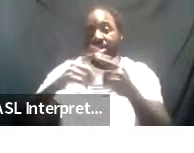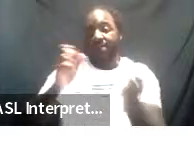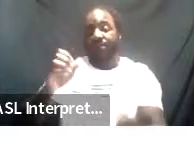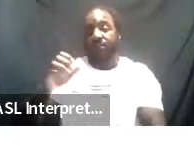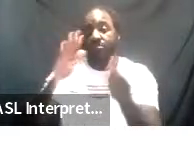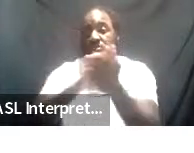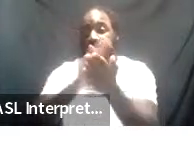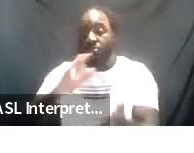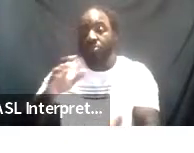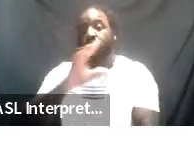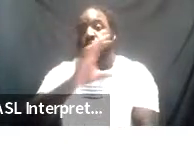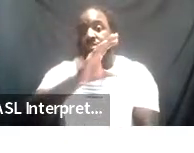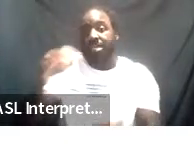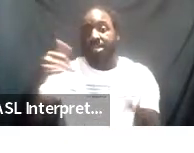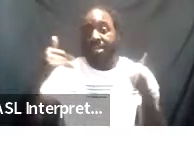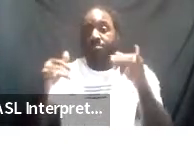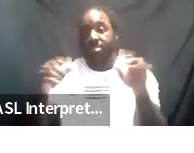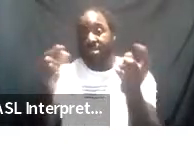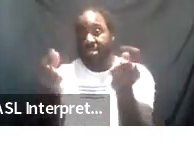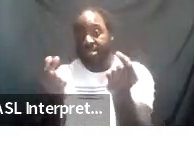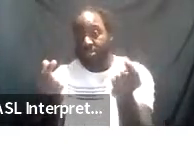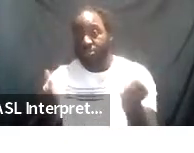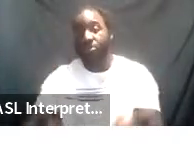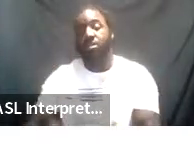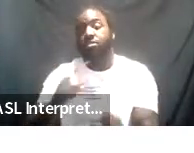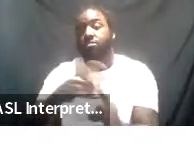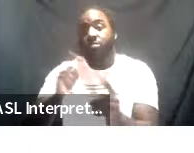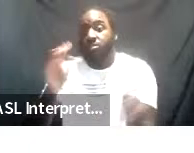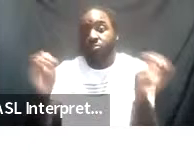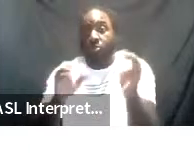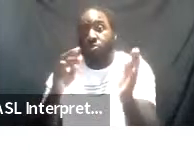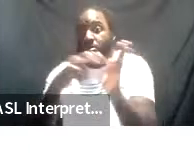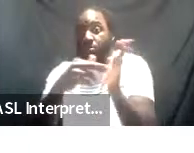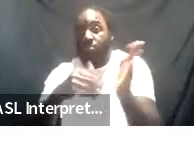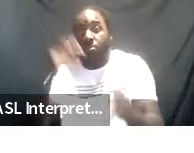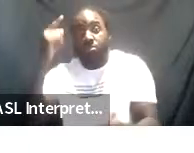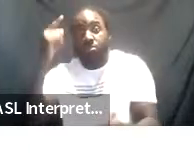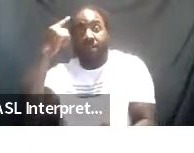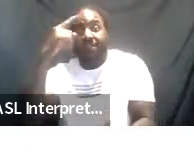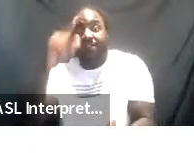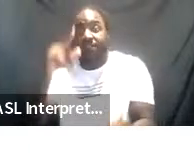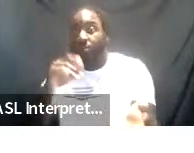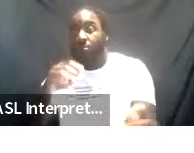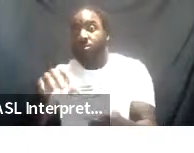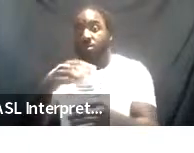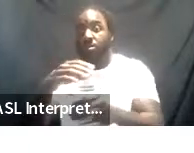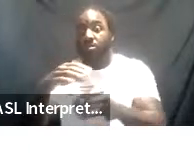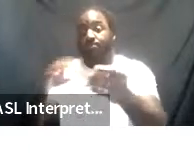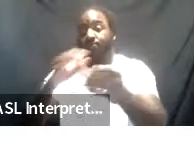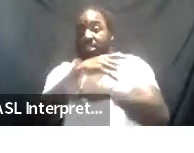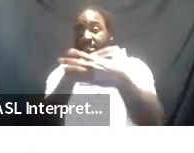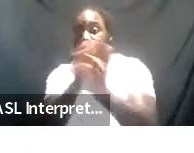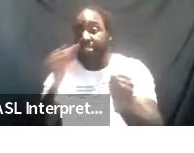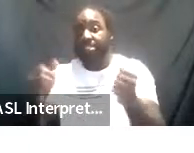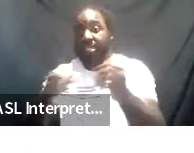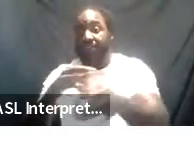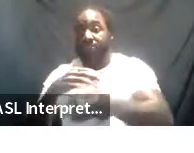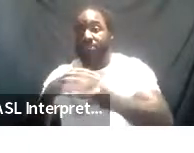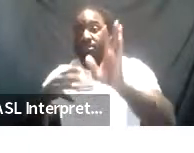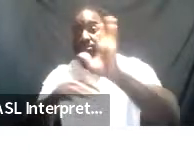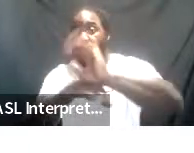such zoning restriction for safe injection site or harm reduction facilities, or even drug treatment